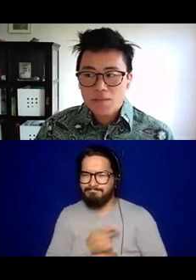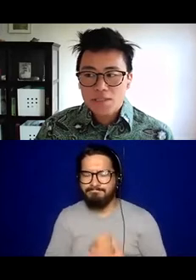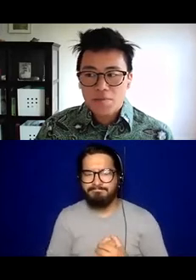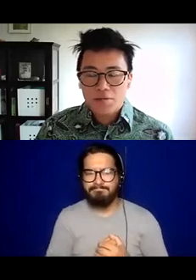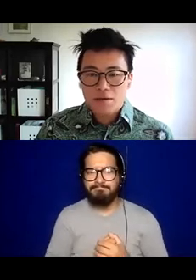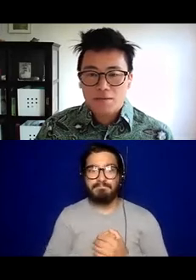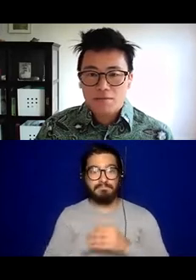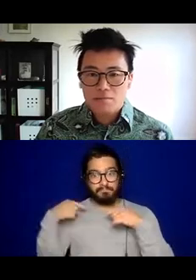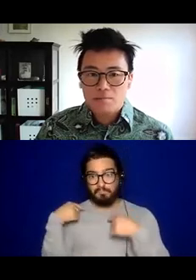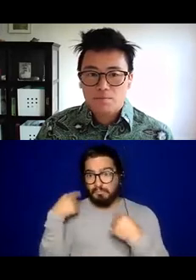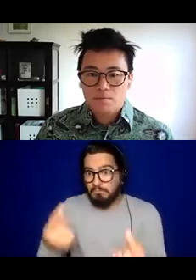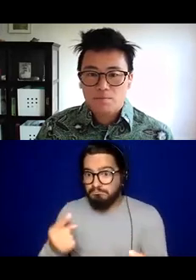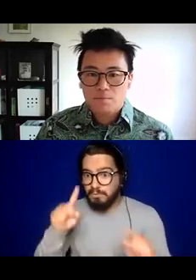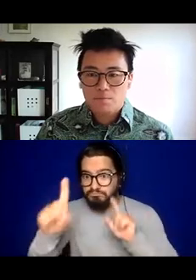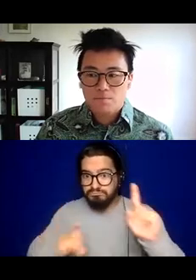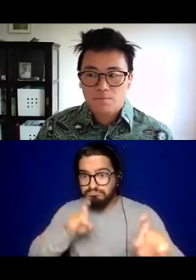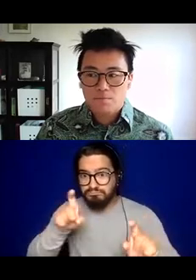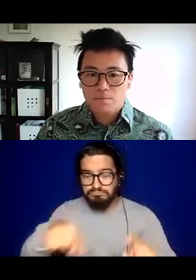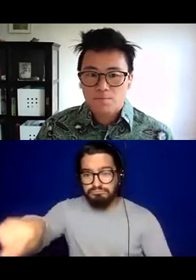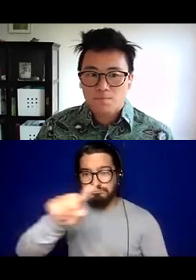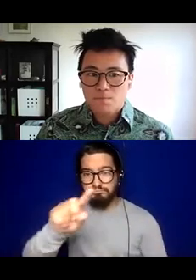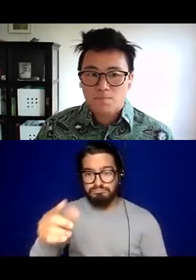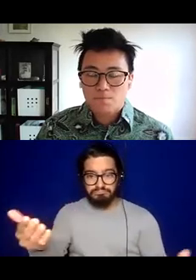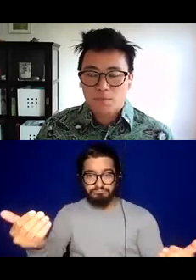Any questions about that?